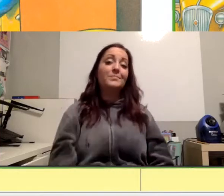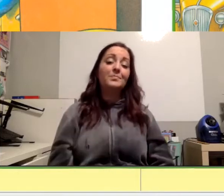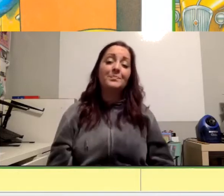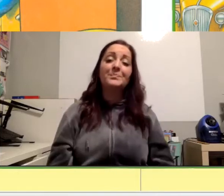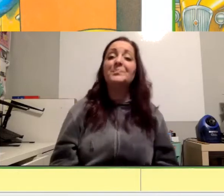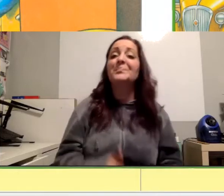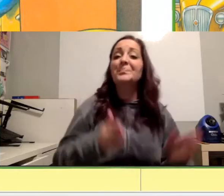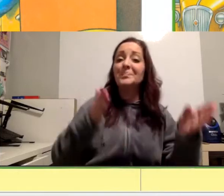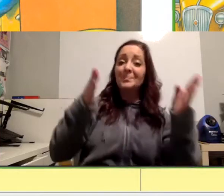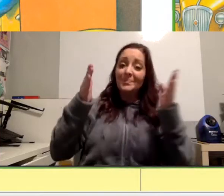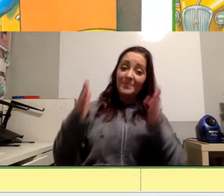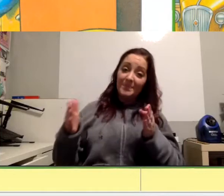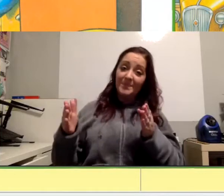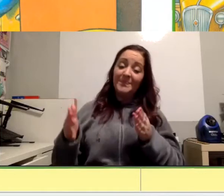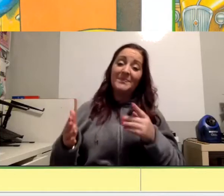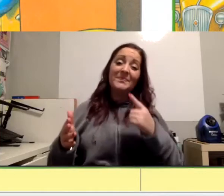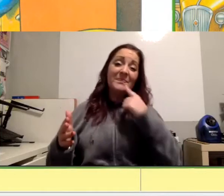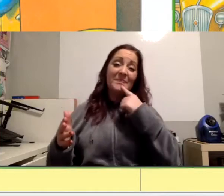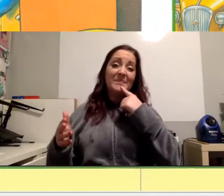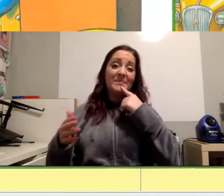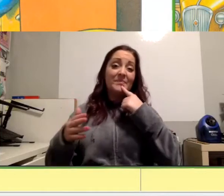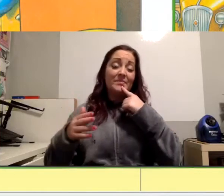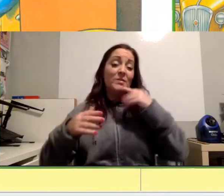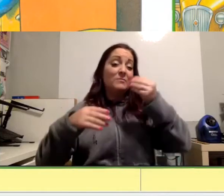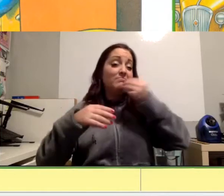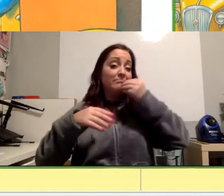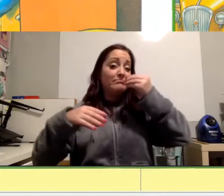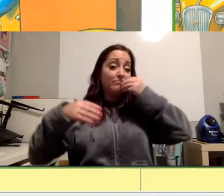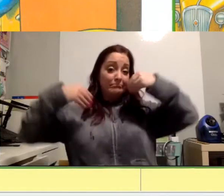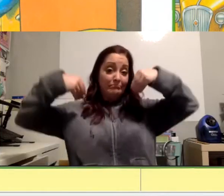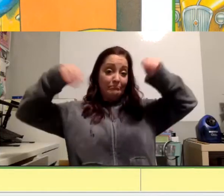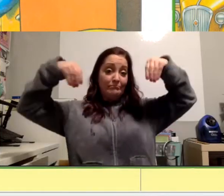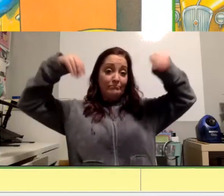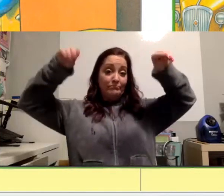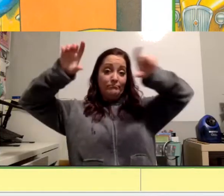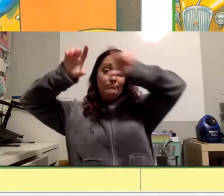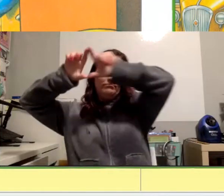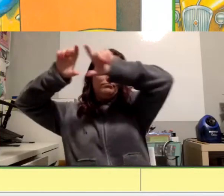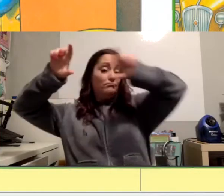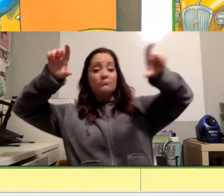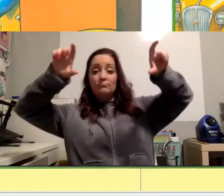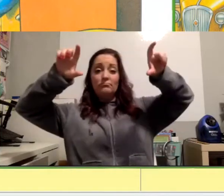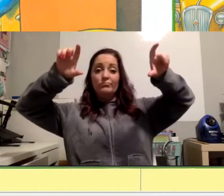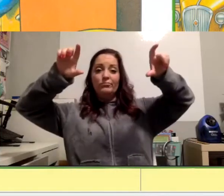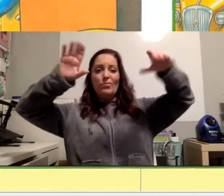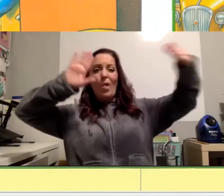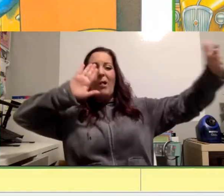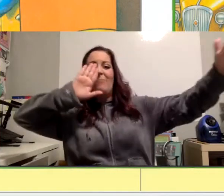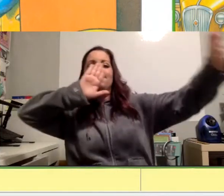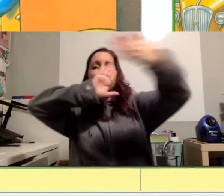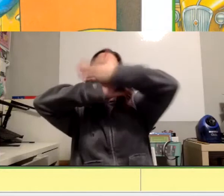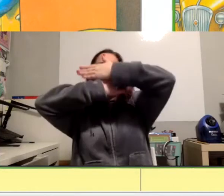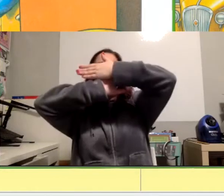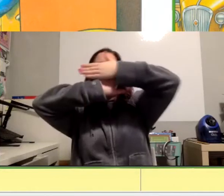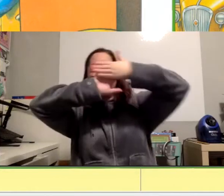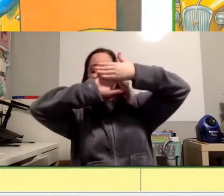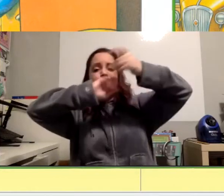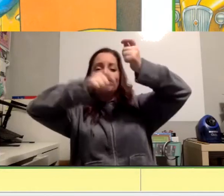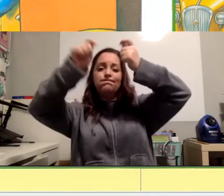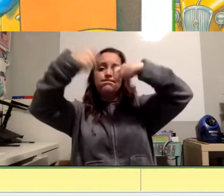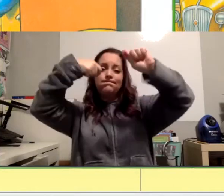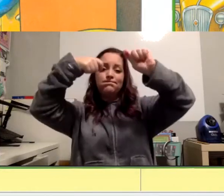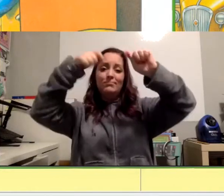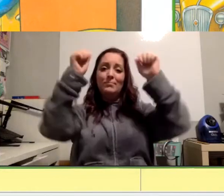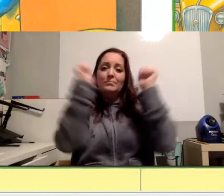And then all the ants are actually crossing right there. You can see right next to it, there's the grocery